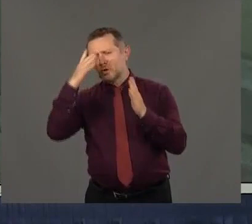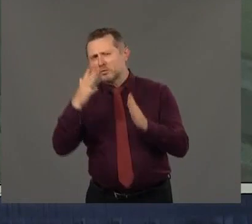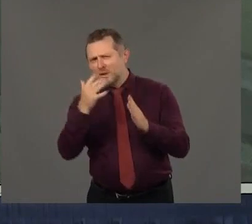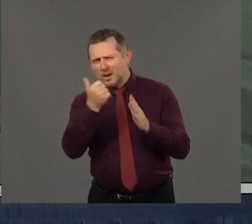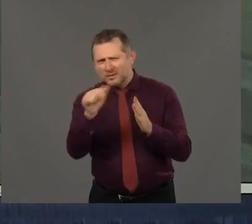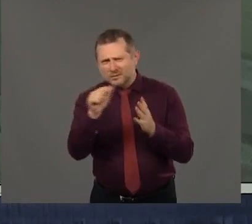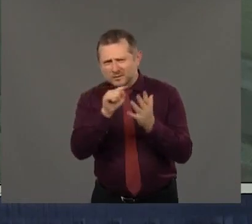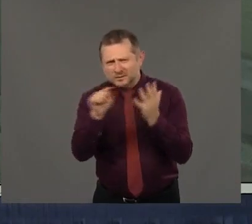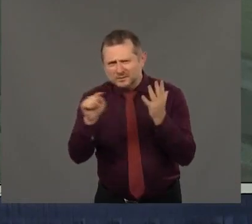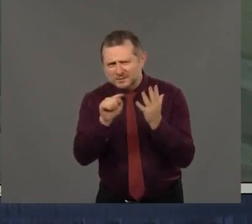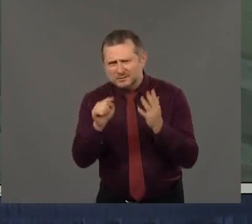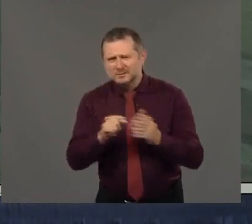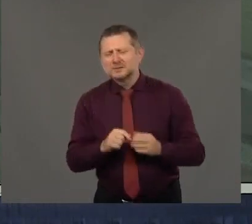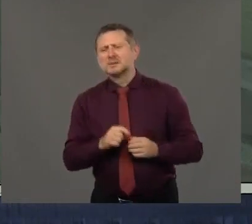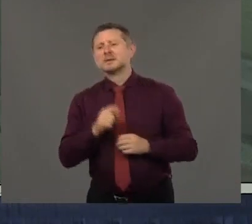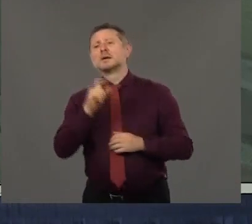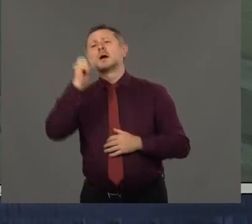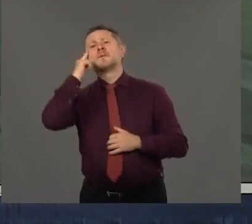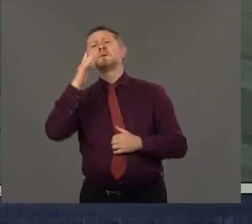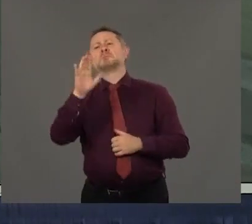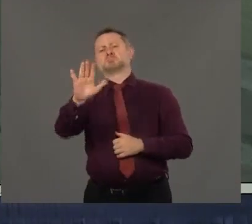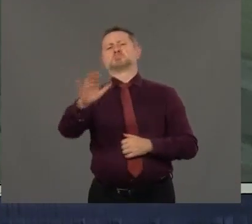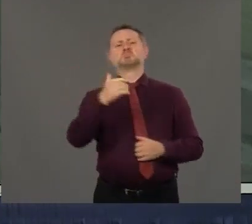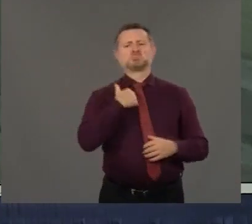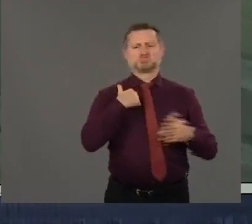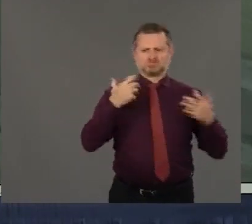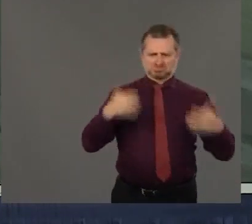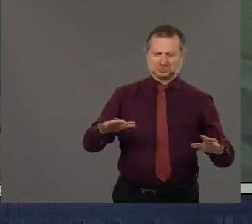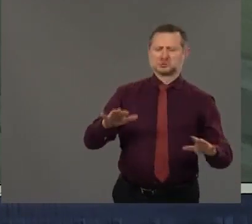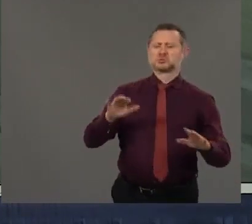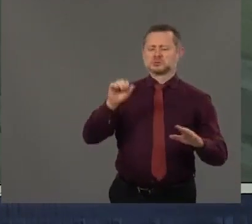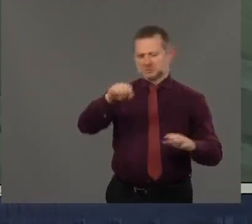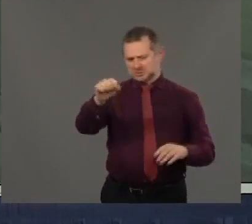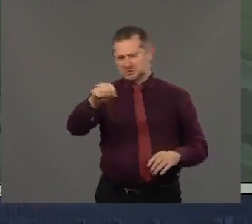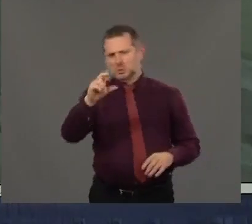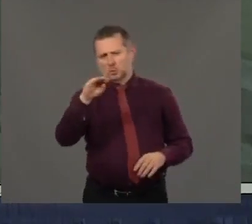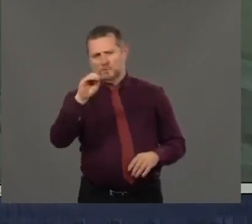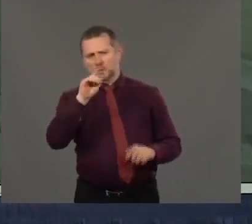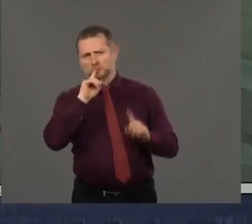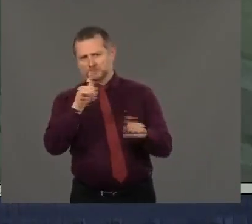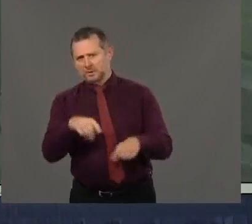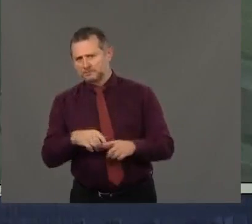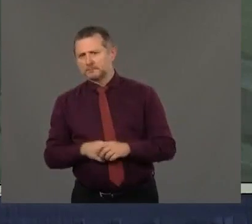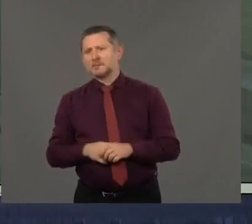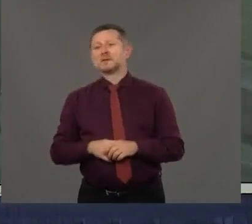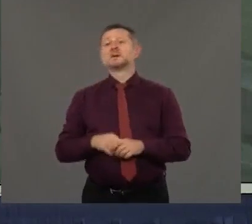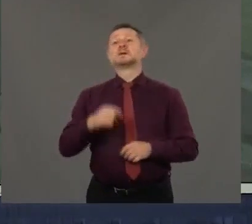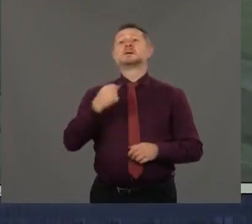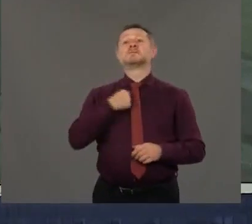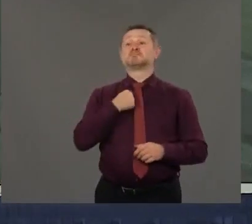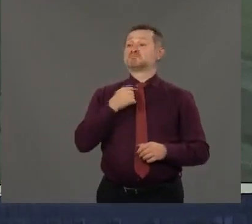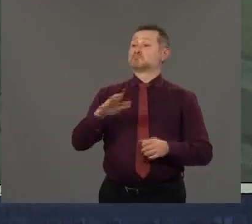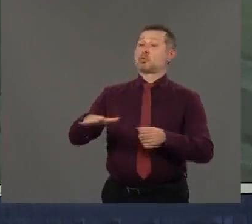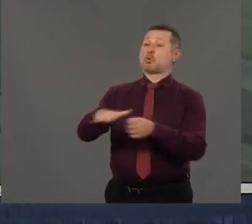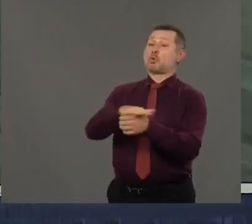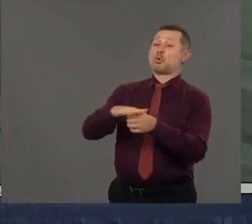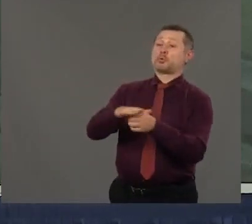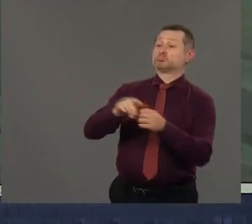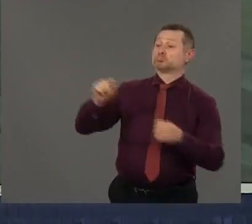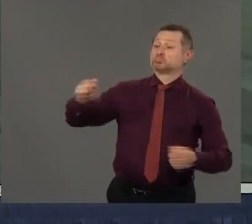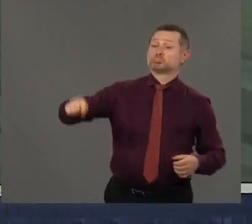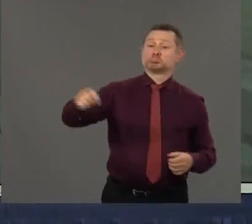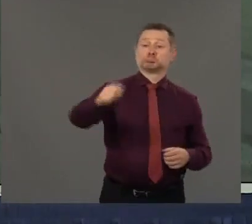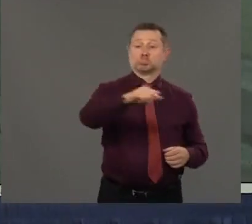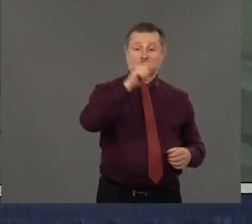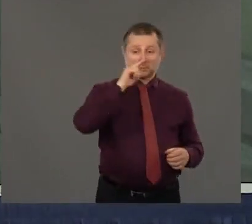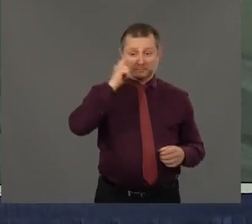this problem? Yeah, we have had conversations, but we didn't form a regional coalition yet on the drugs.